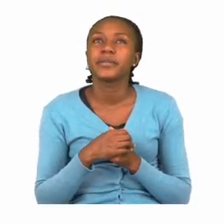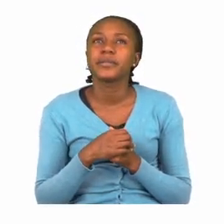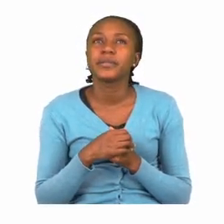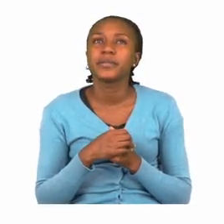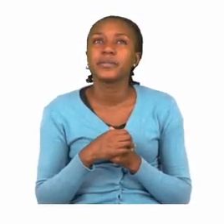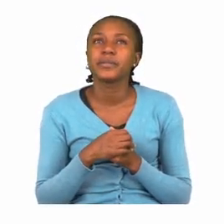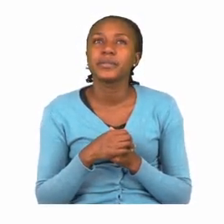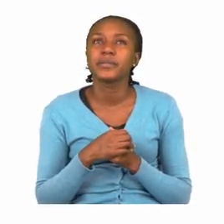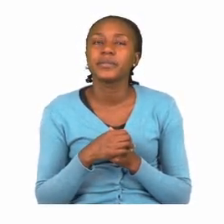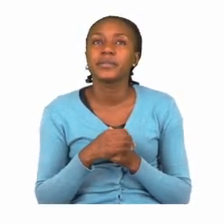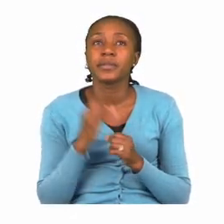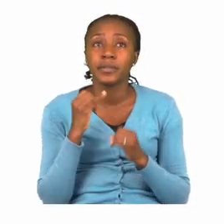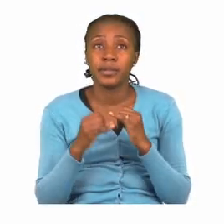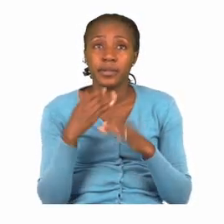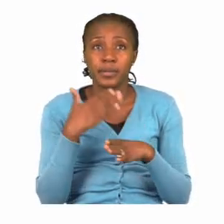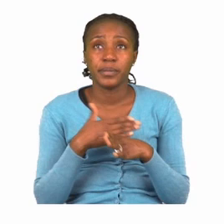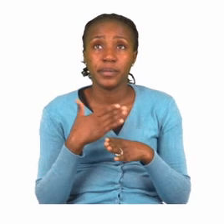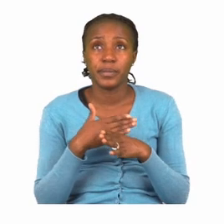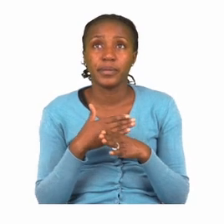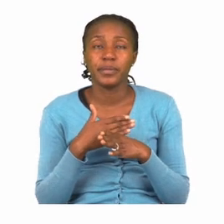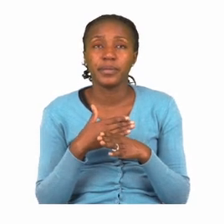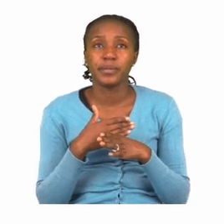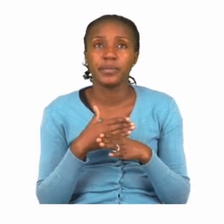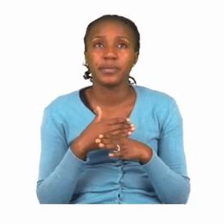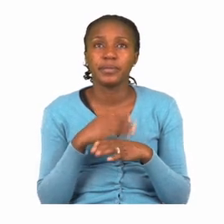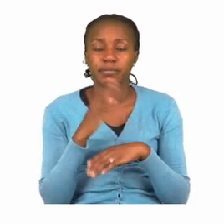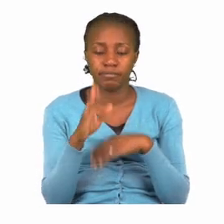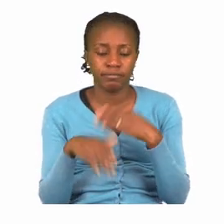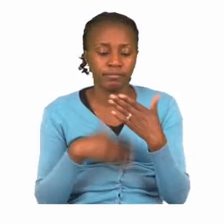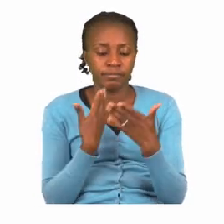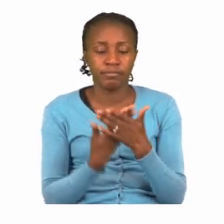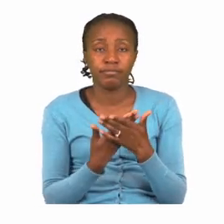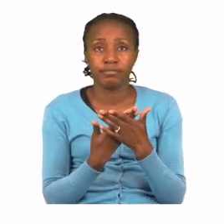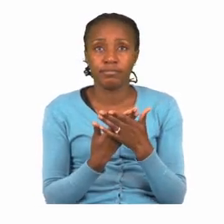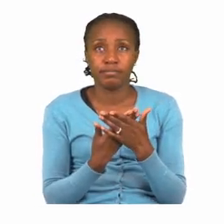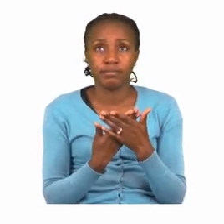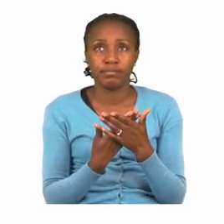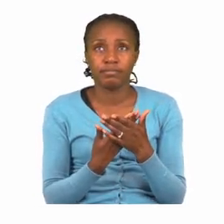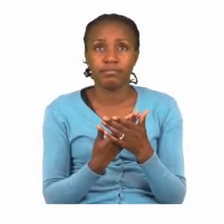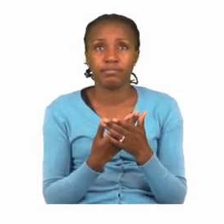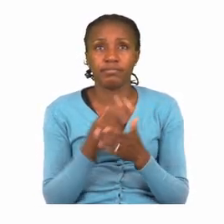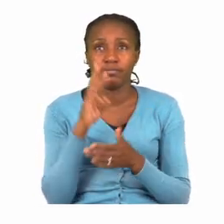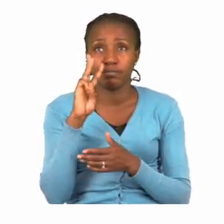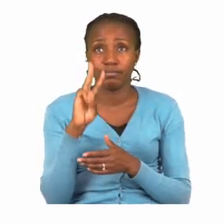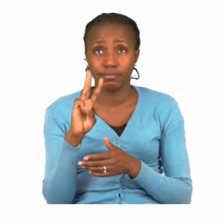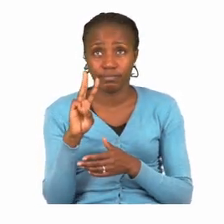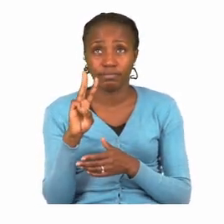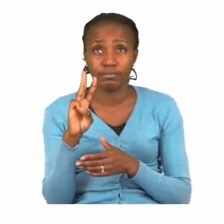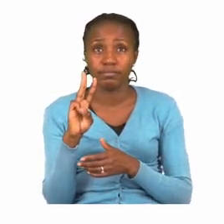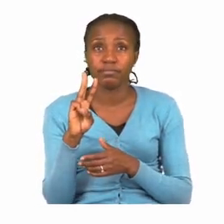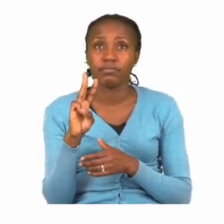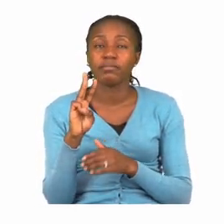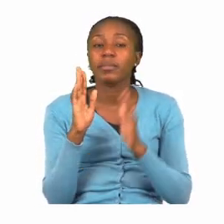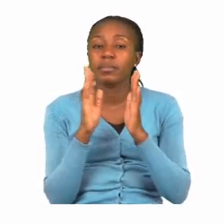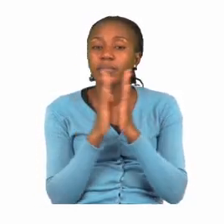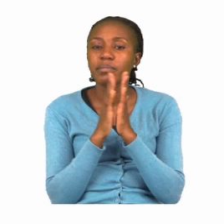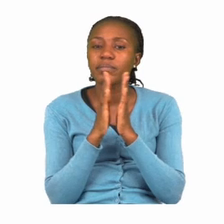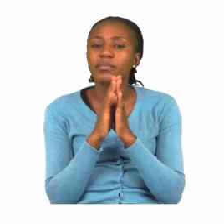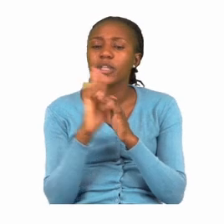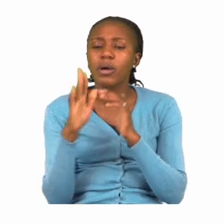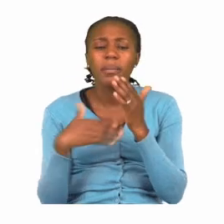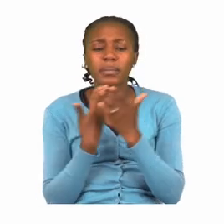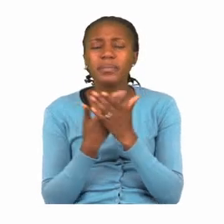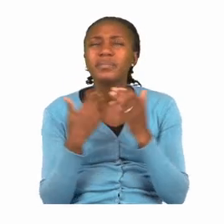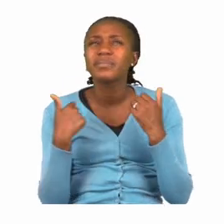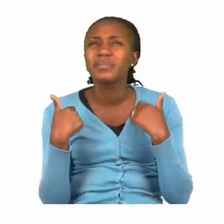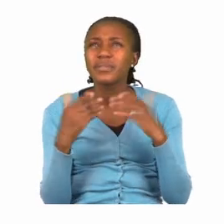the last part. Here it says, color the picture that